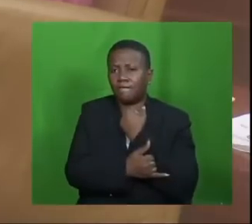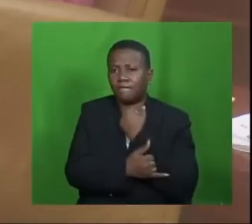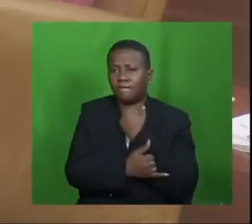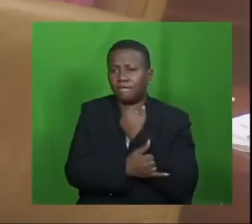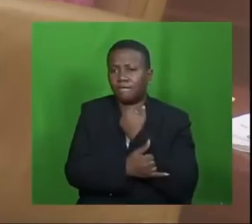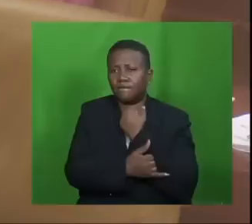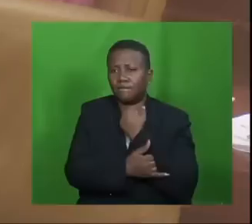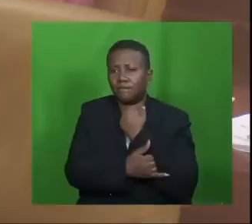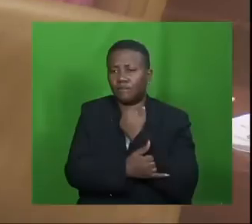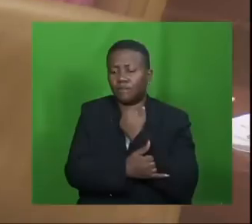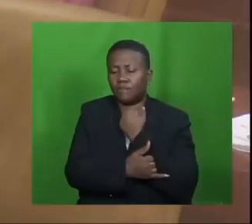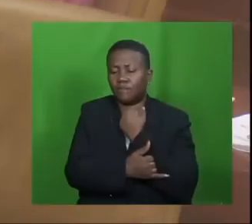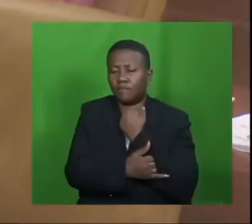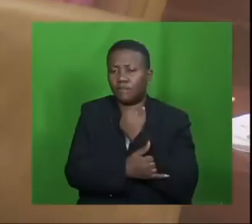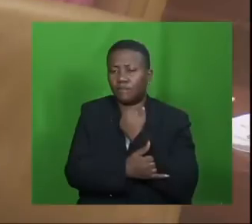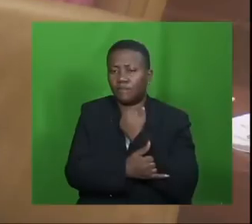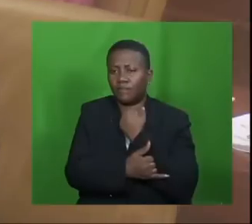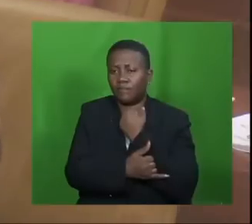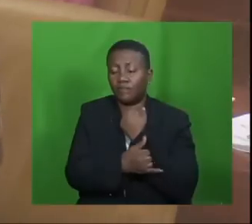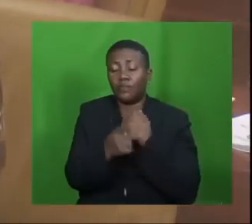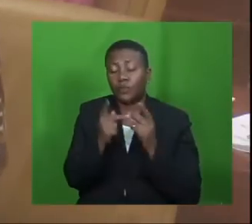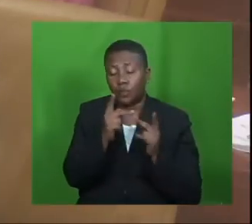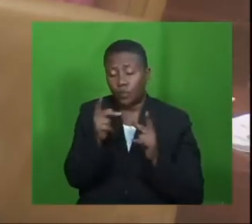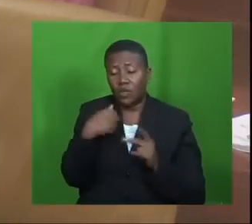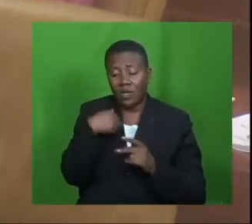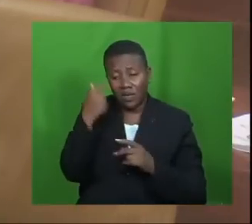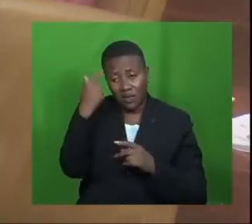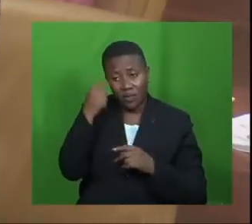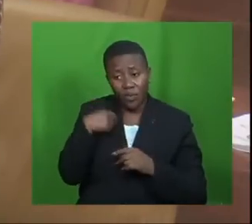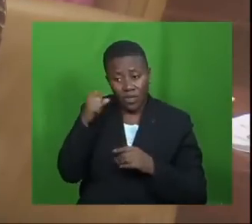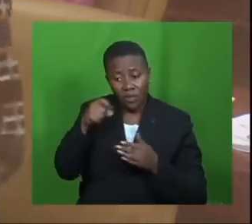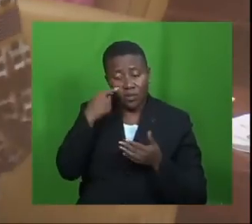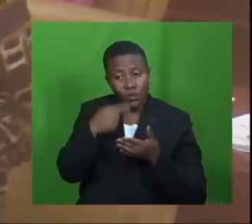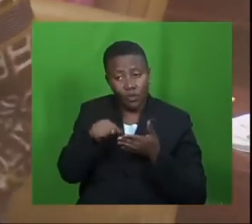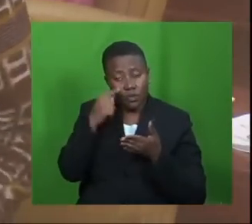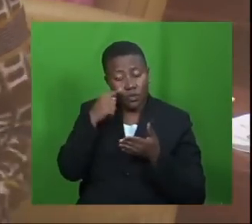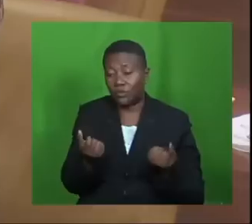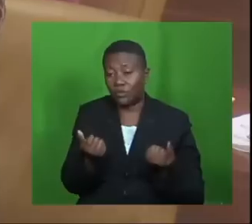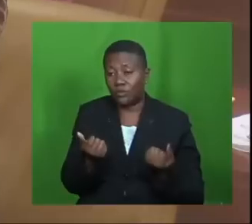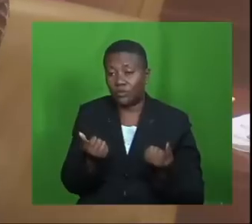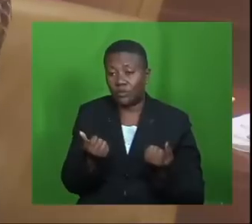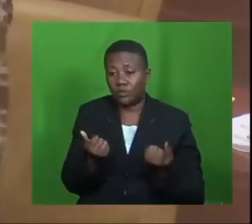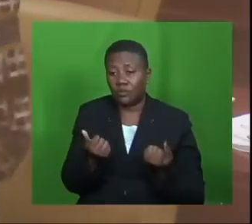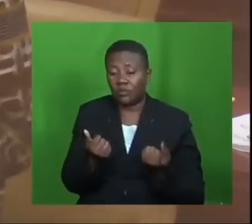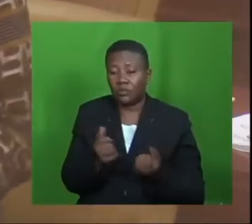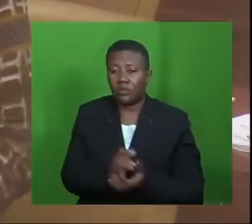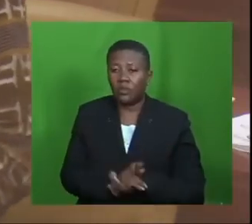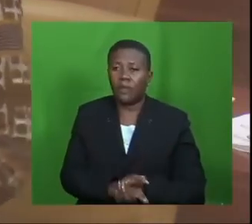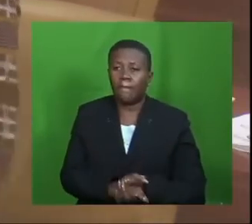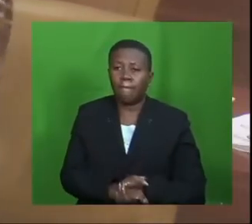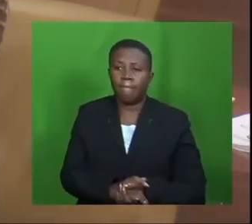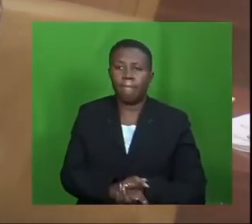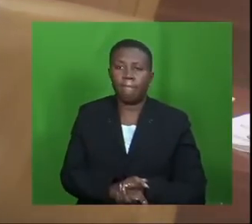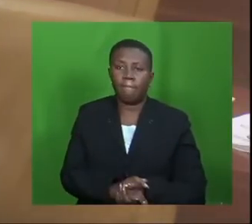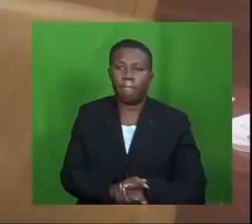successfully of such events. So I would think that you should look at that, of course, and then, Mr.